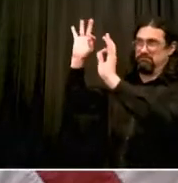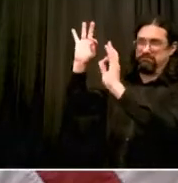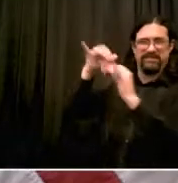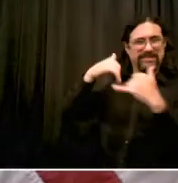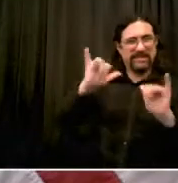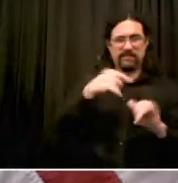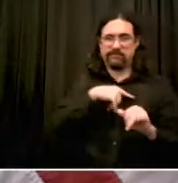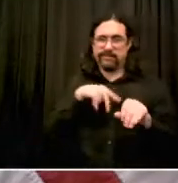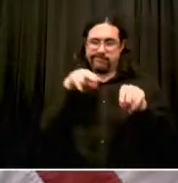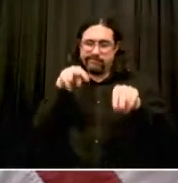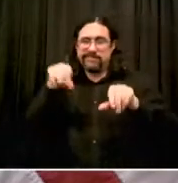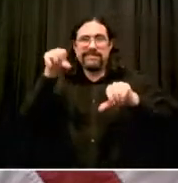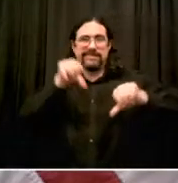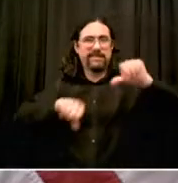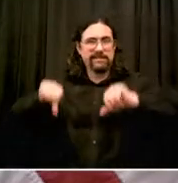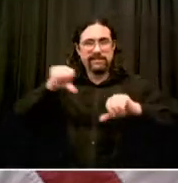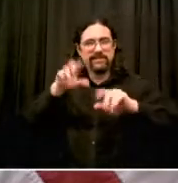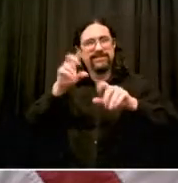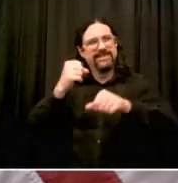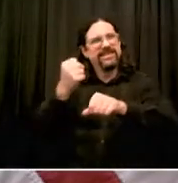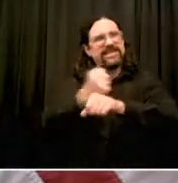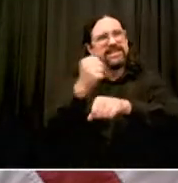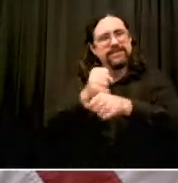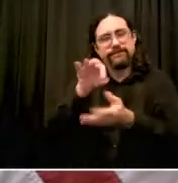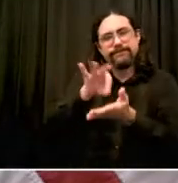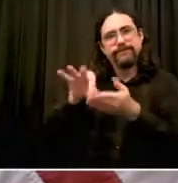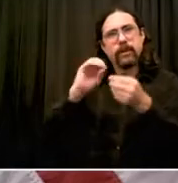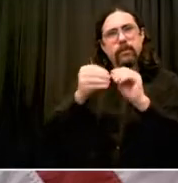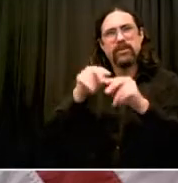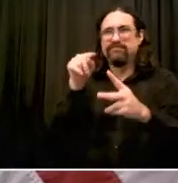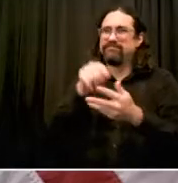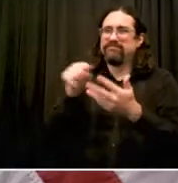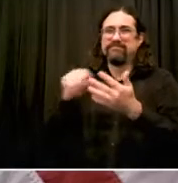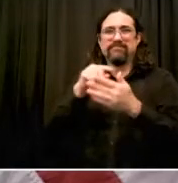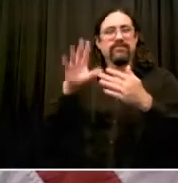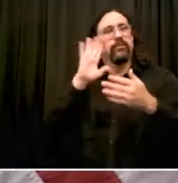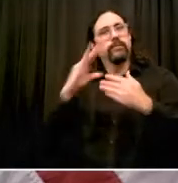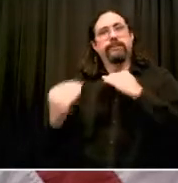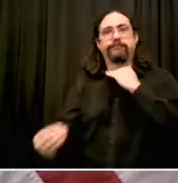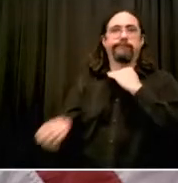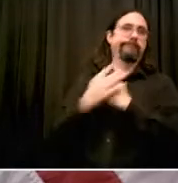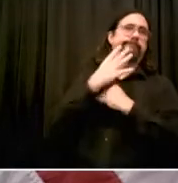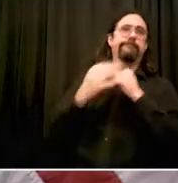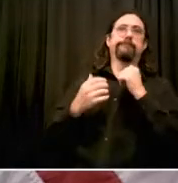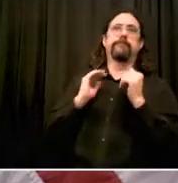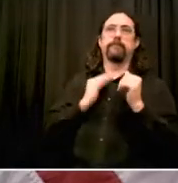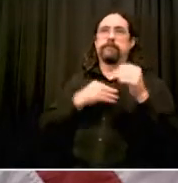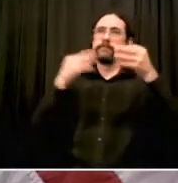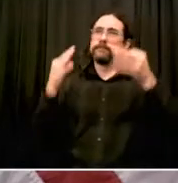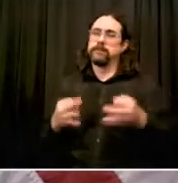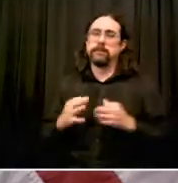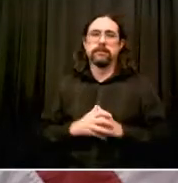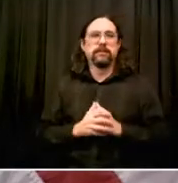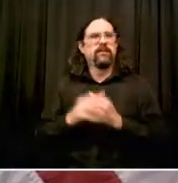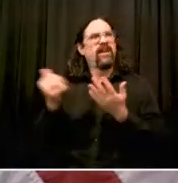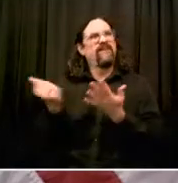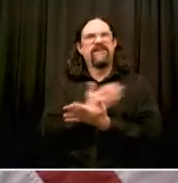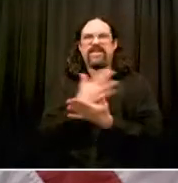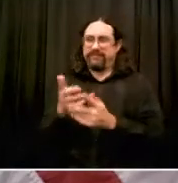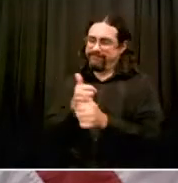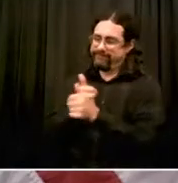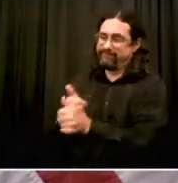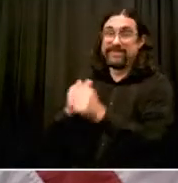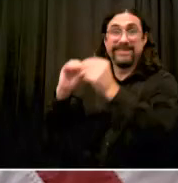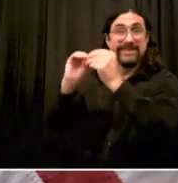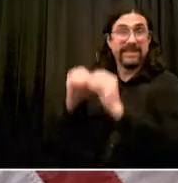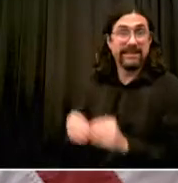or better at the time that school opens. But again, the final decisions will be made as we get right up to it,